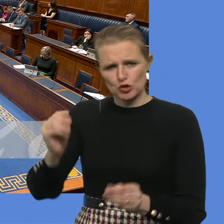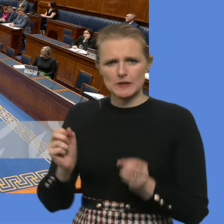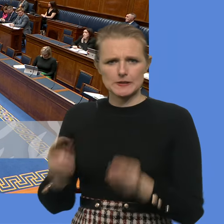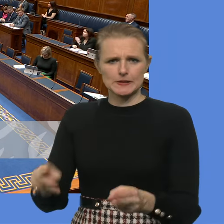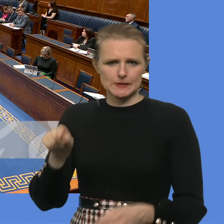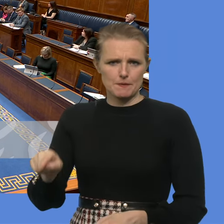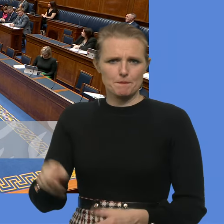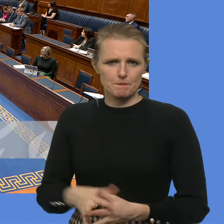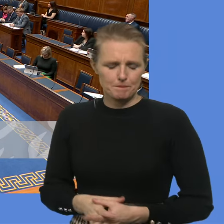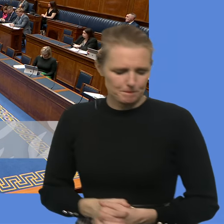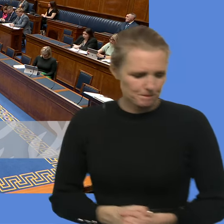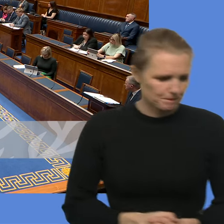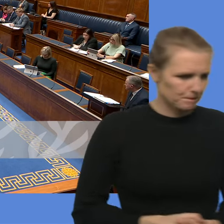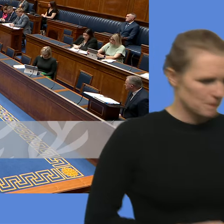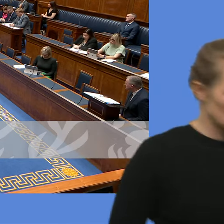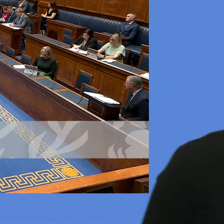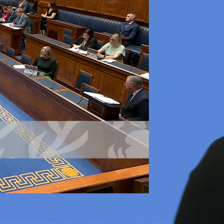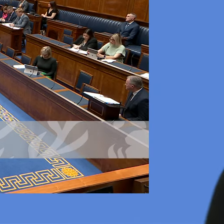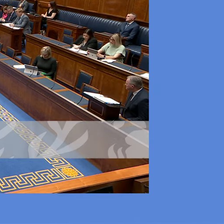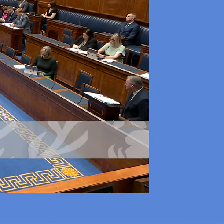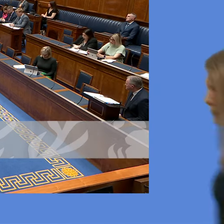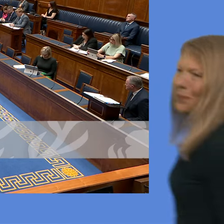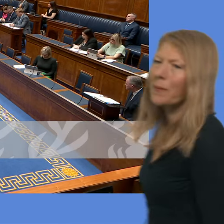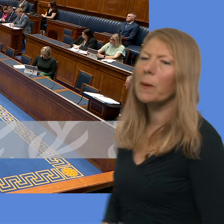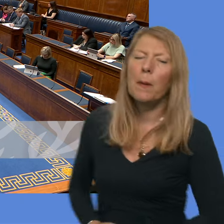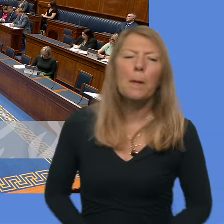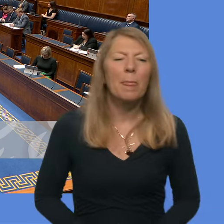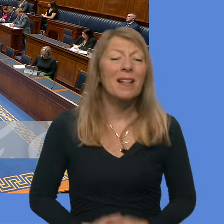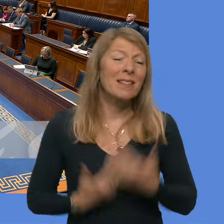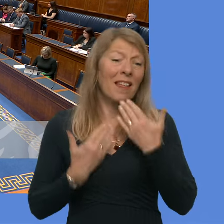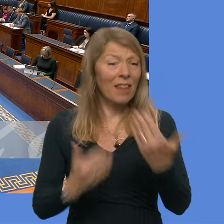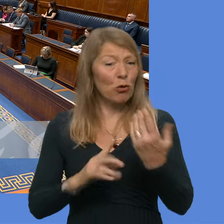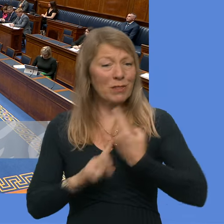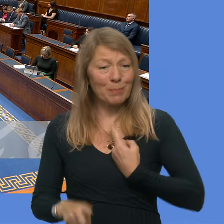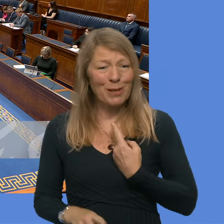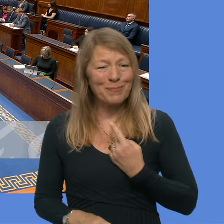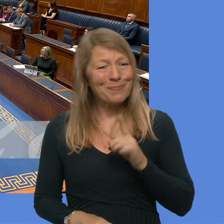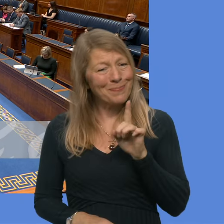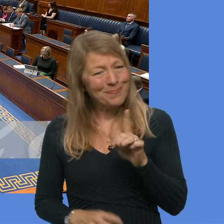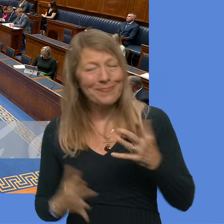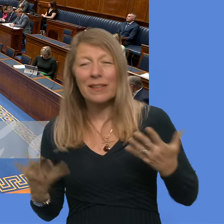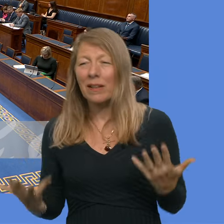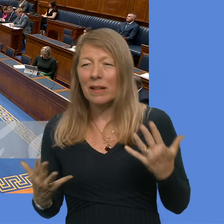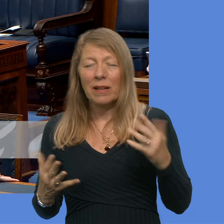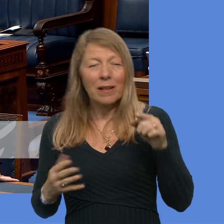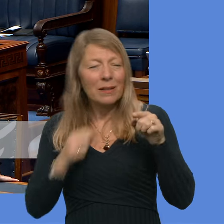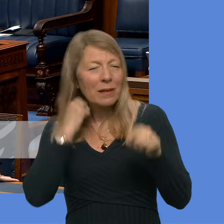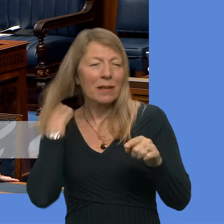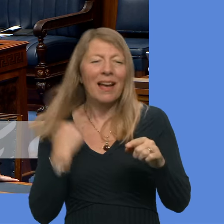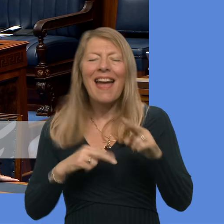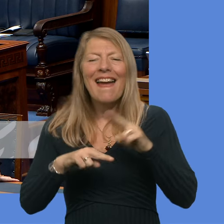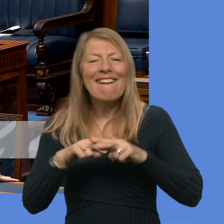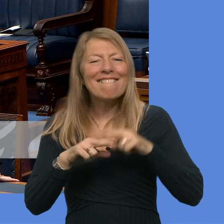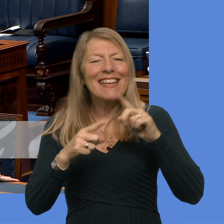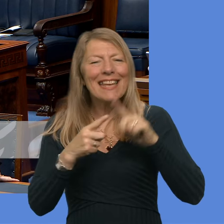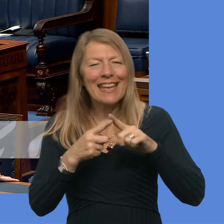I thank the Minister for his response. I suppose the real substantive point is that the review of the FE delivery model has stopped and started over the years, and